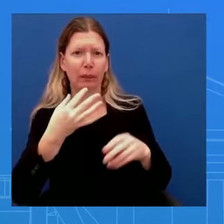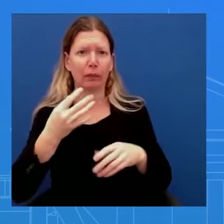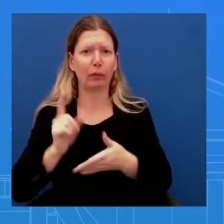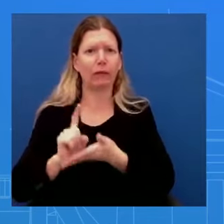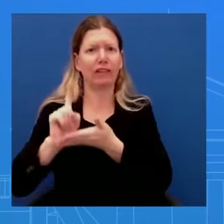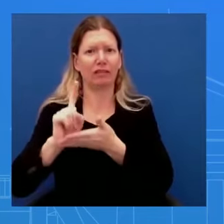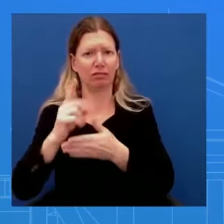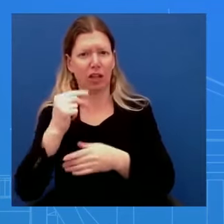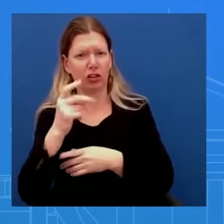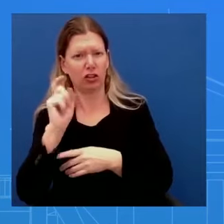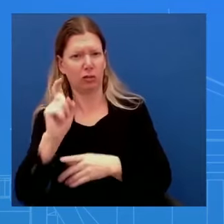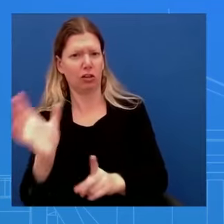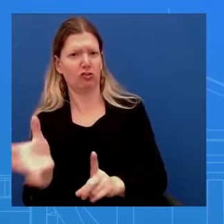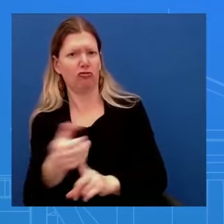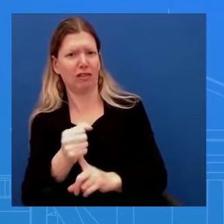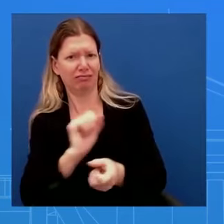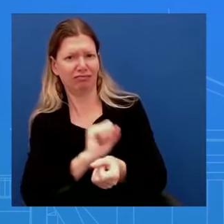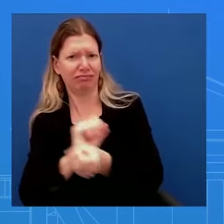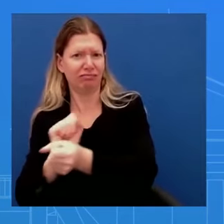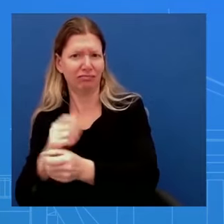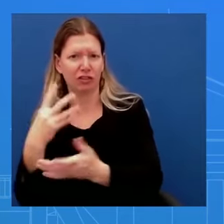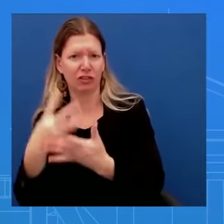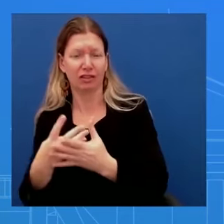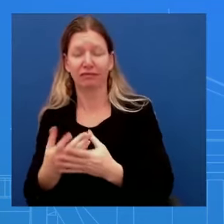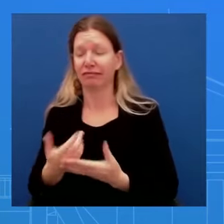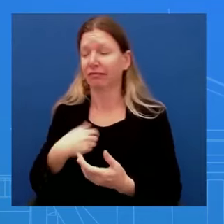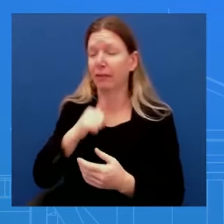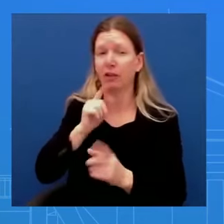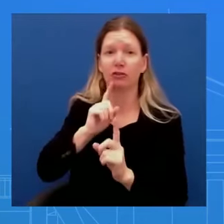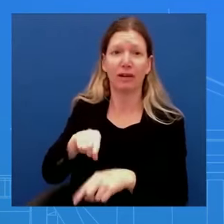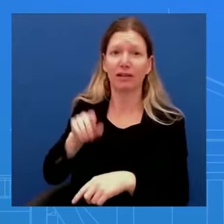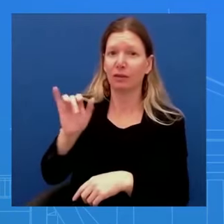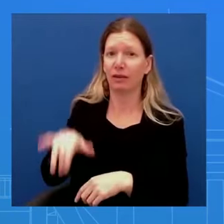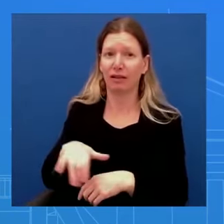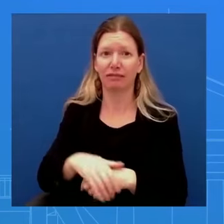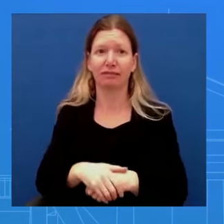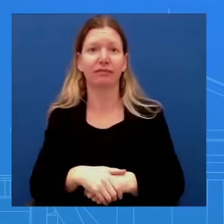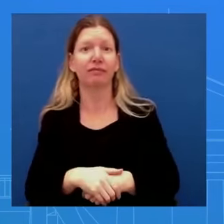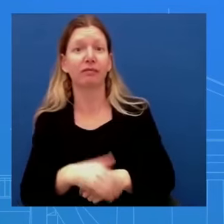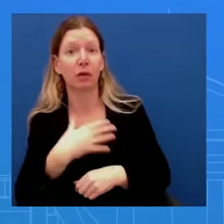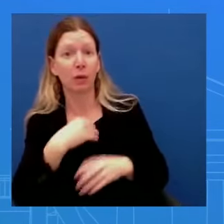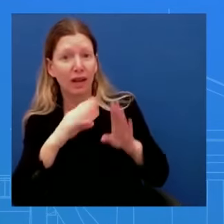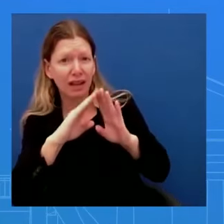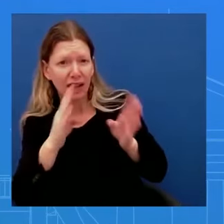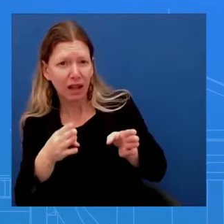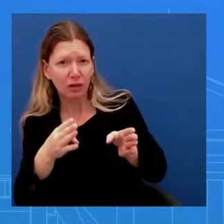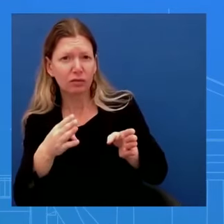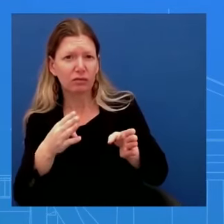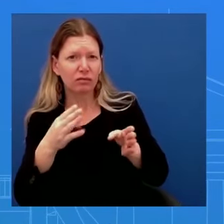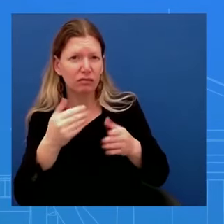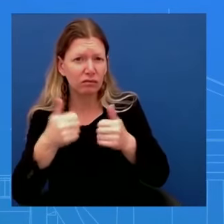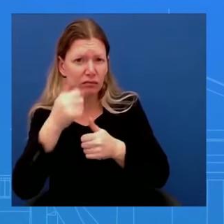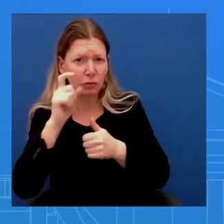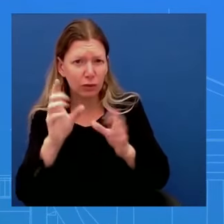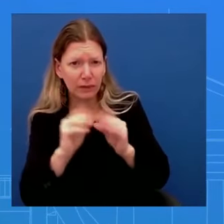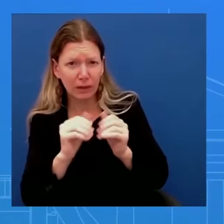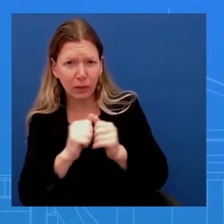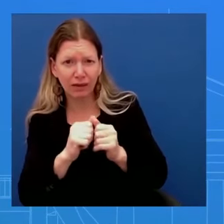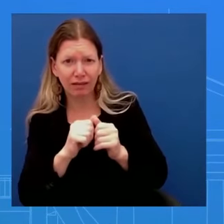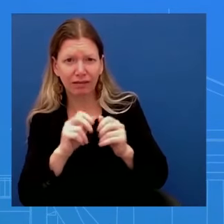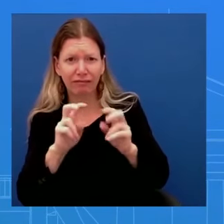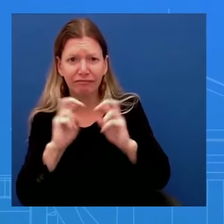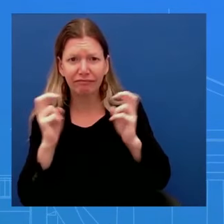Staff was supposed to meet with cabinet members today. I was wondering if you could confirm that and I don't have anything to confirm about a meeting